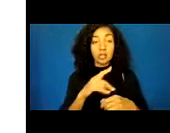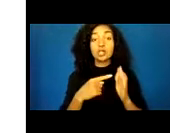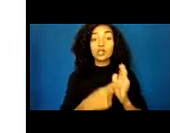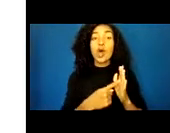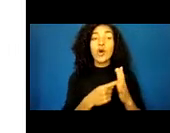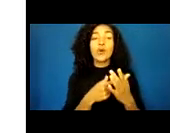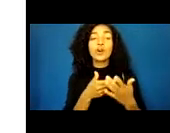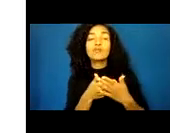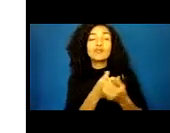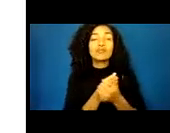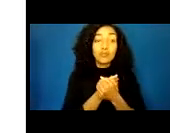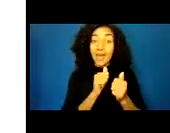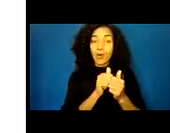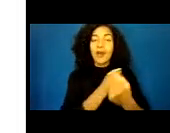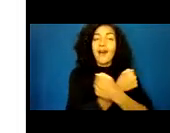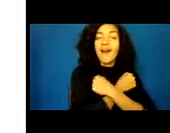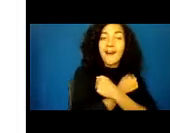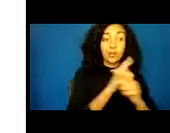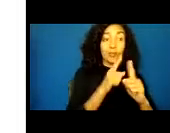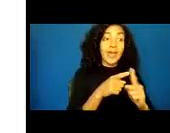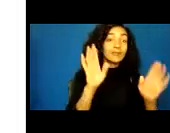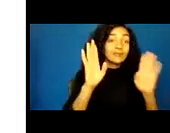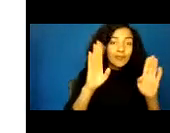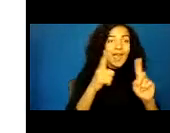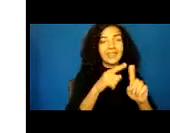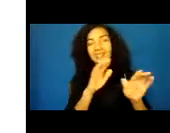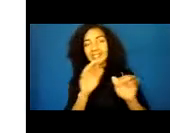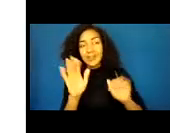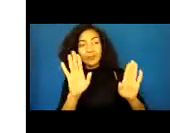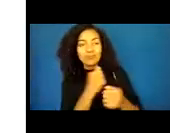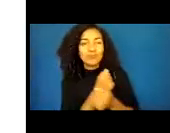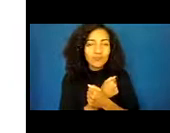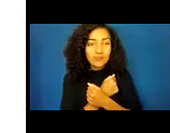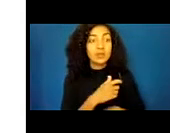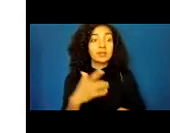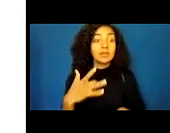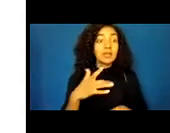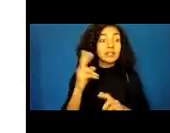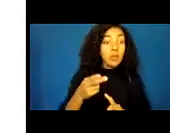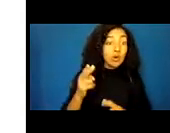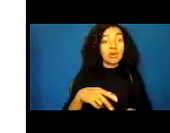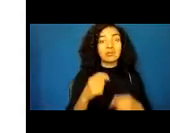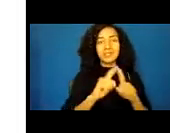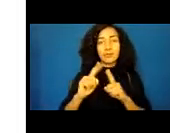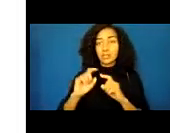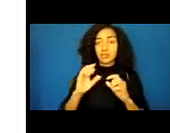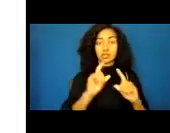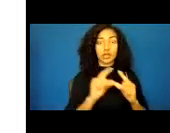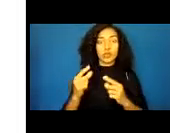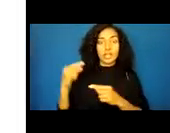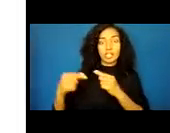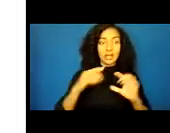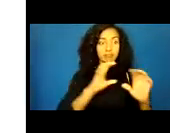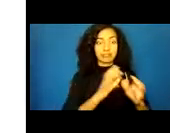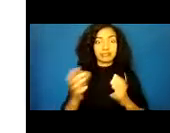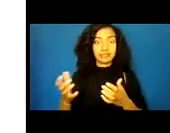greeting and leaving. Historical, multi-generational, and modern trauma impacts our comfort